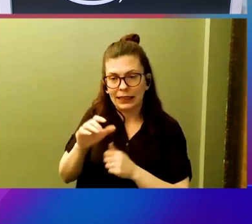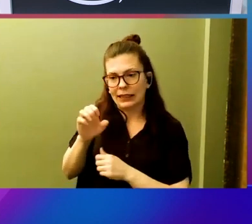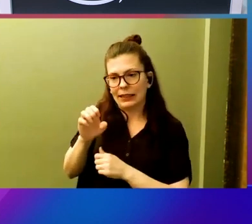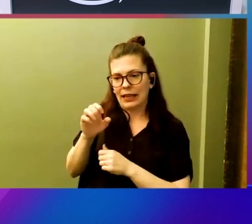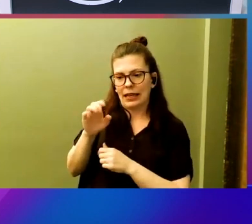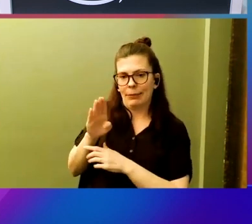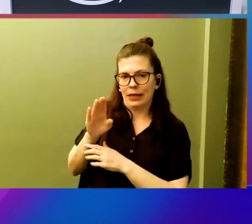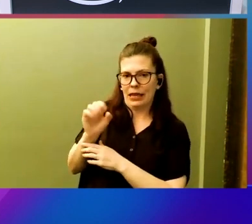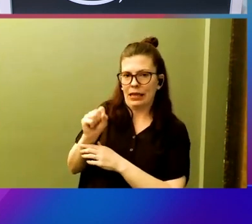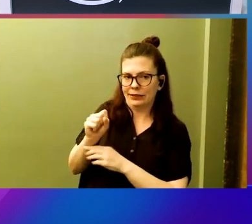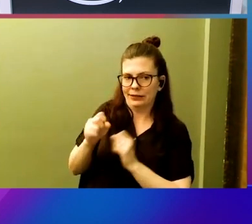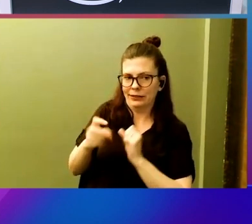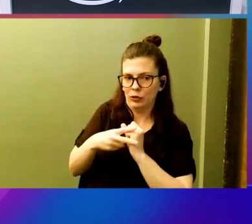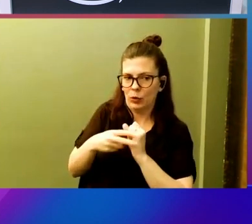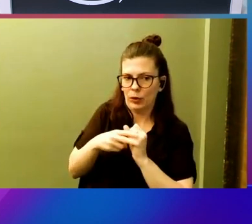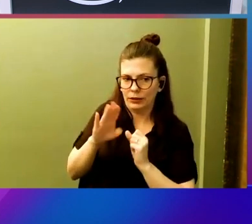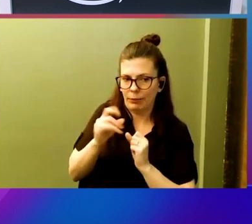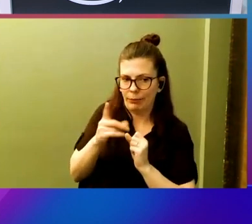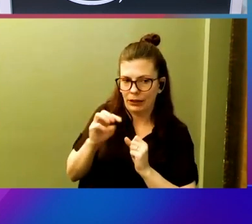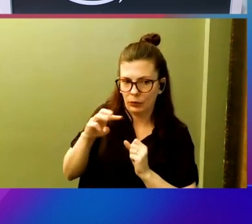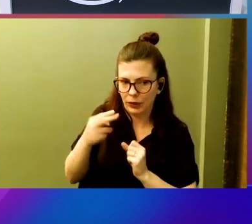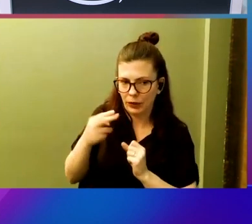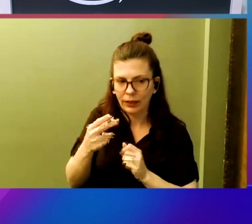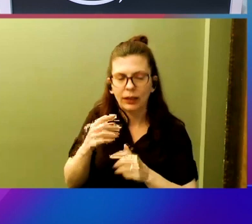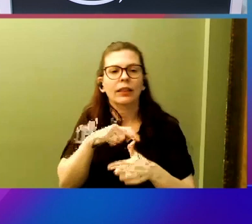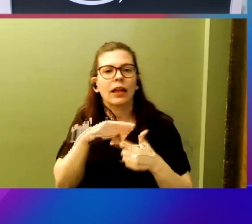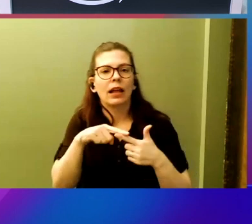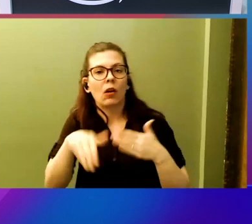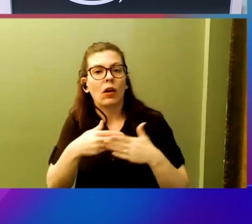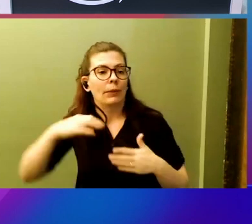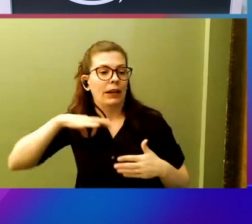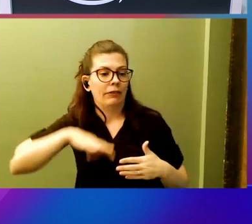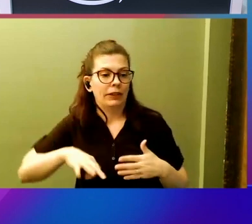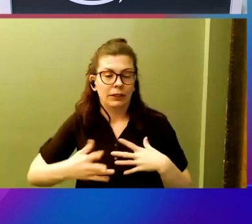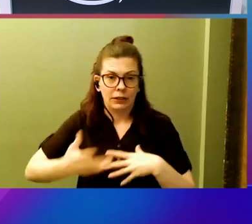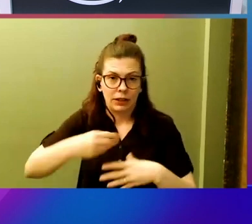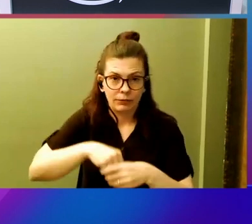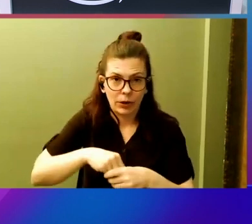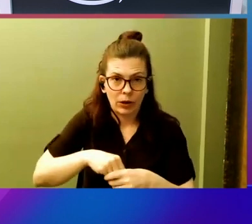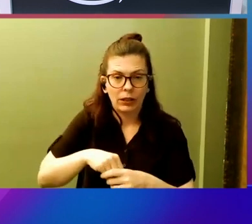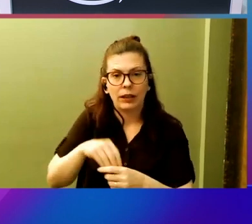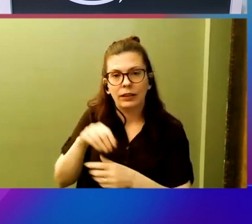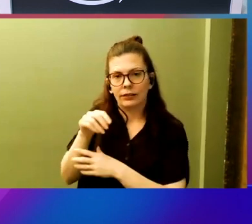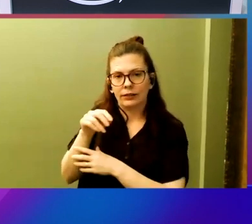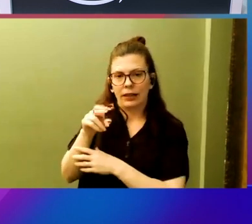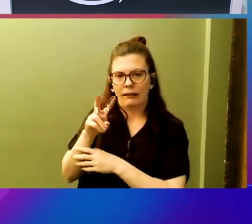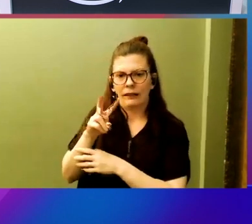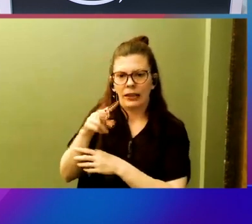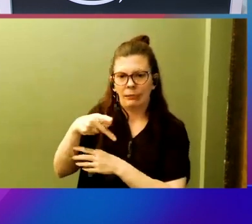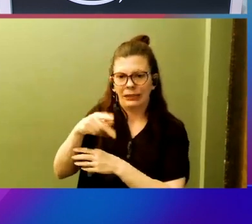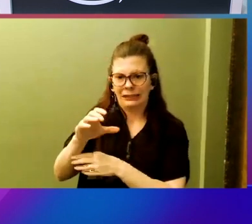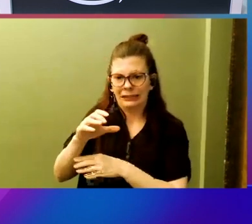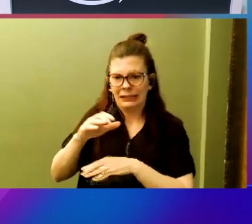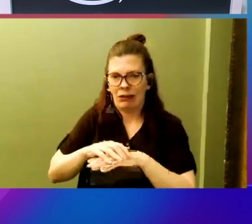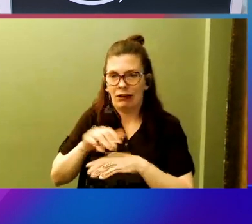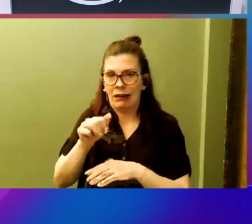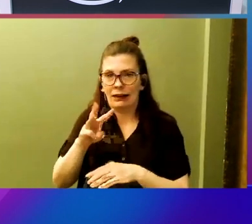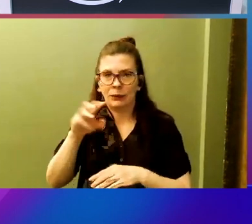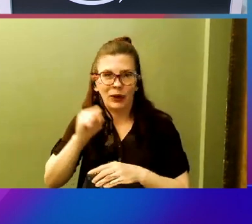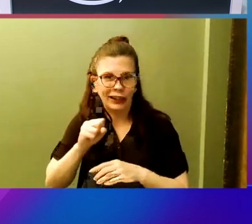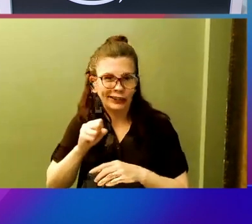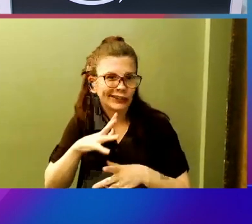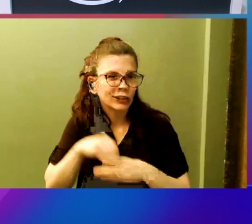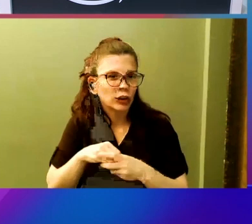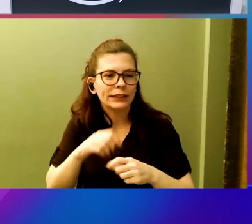then all of the benefits that come with being part of a VPC on AWS, including security groups, having